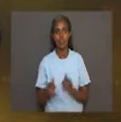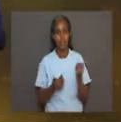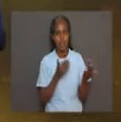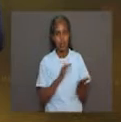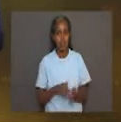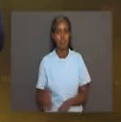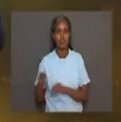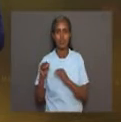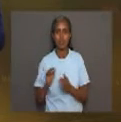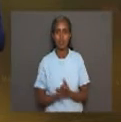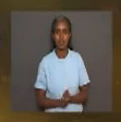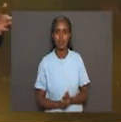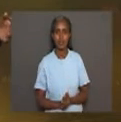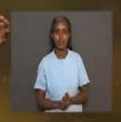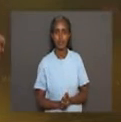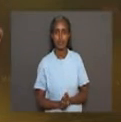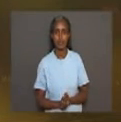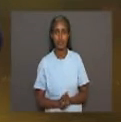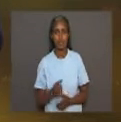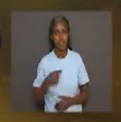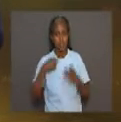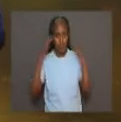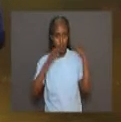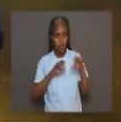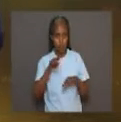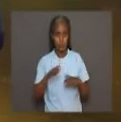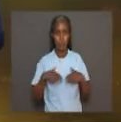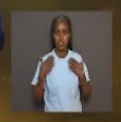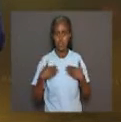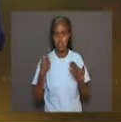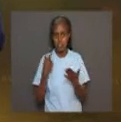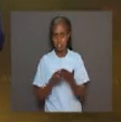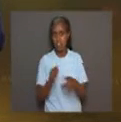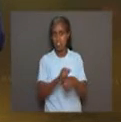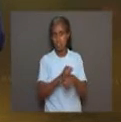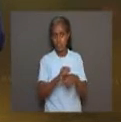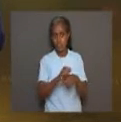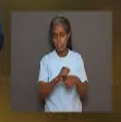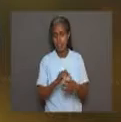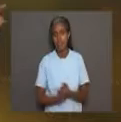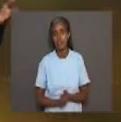Welcome back, students. I hope you enjoyed that activity.